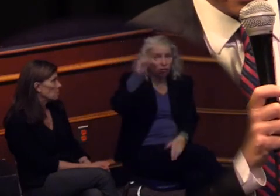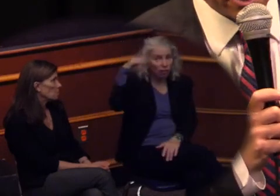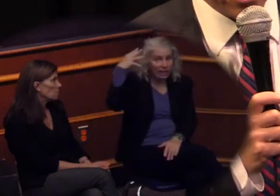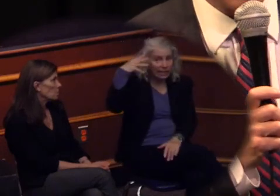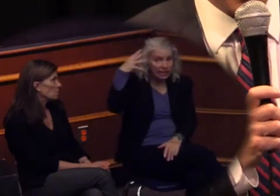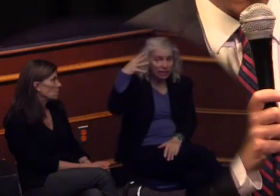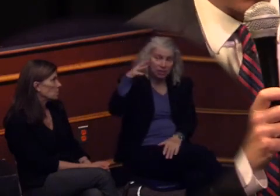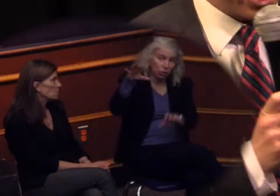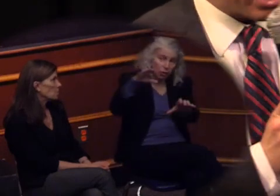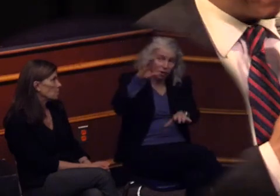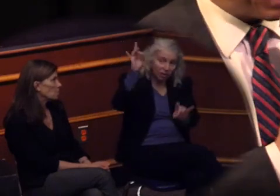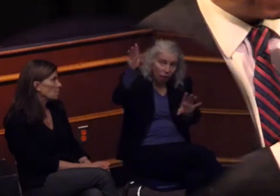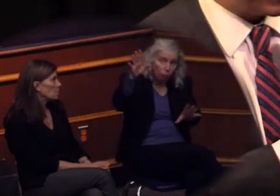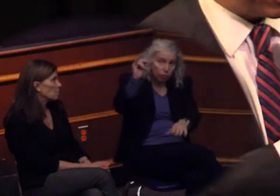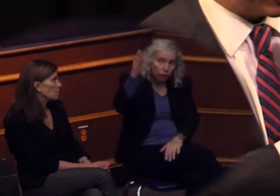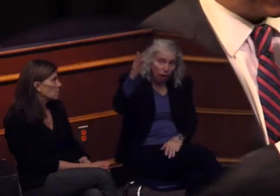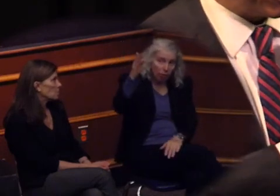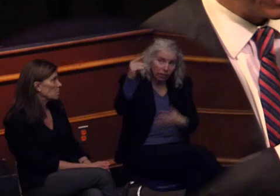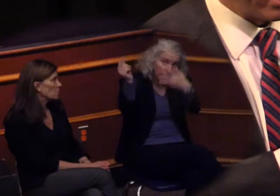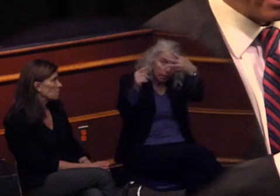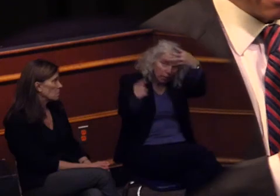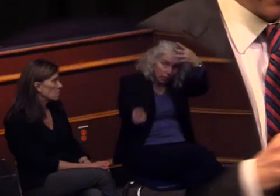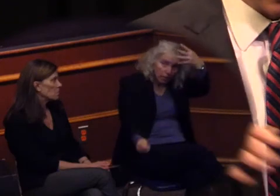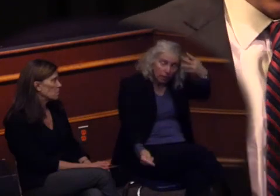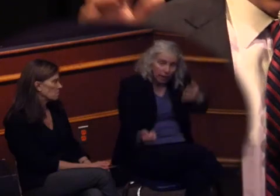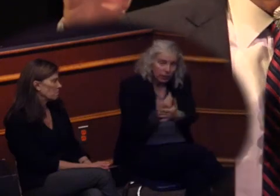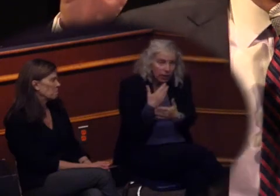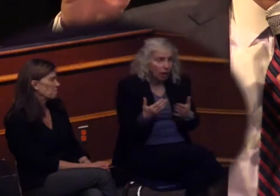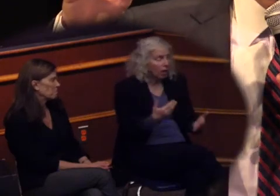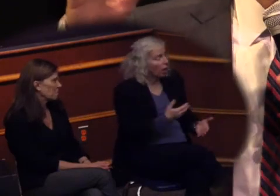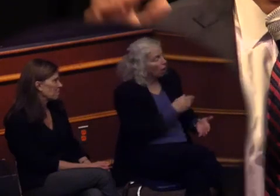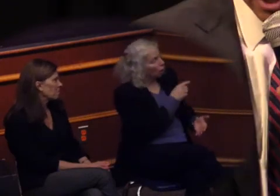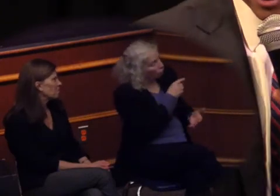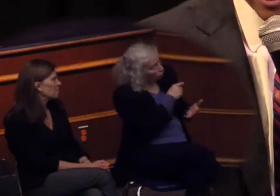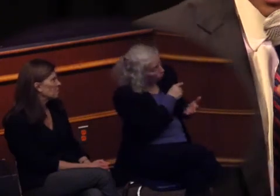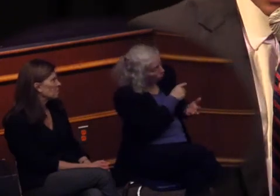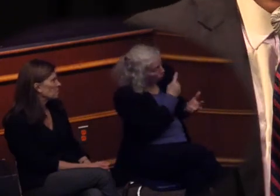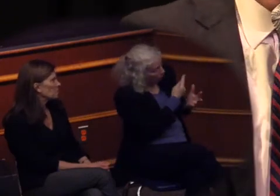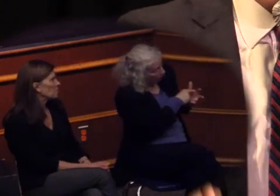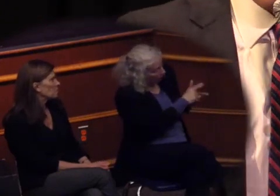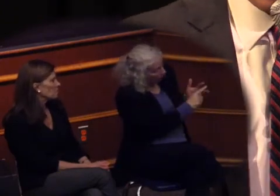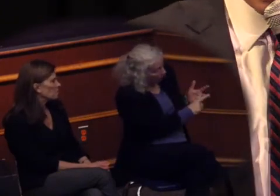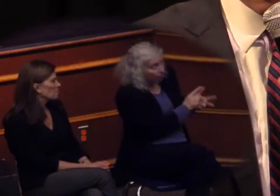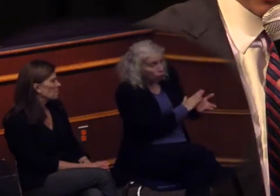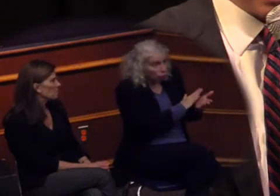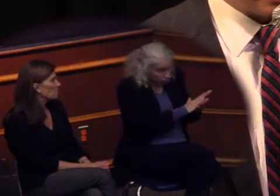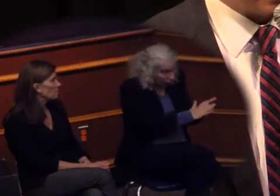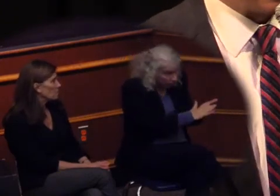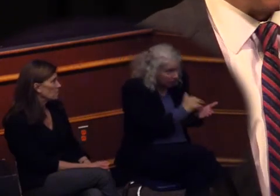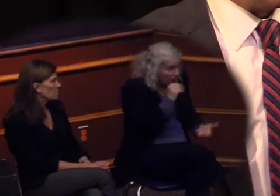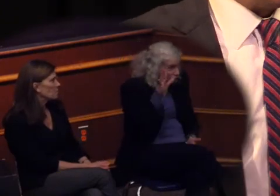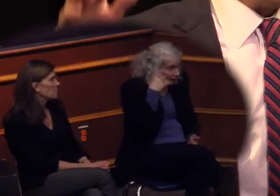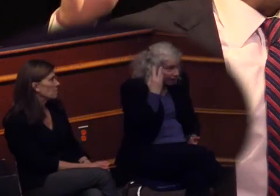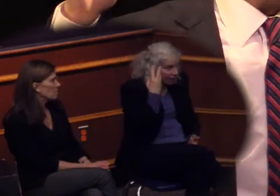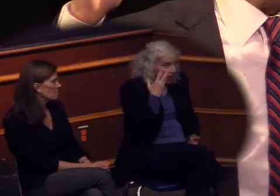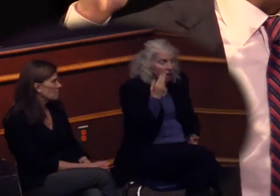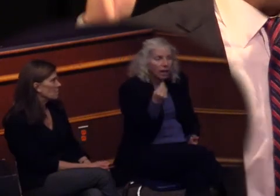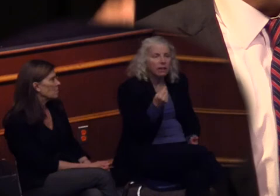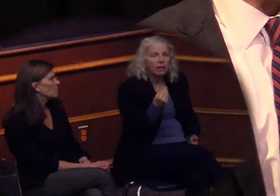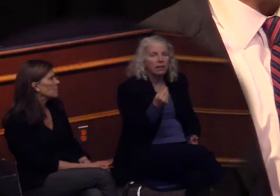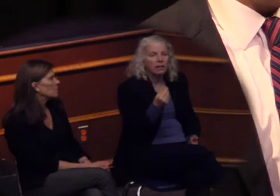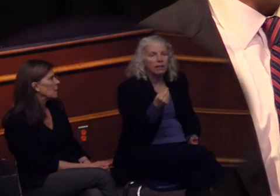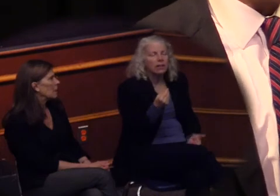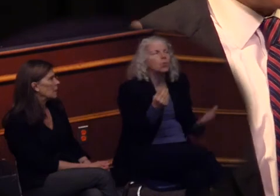crazy and is doing a terrible job on every issue versus someone who's also nice and not crazy and